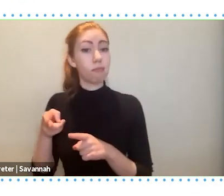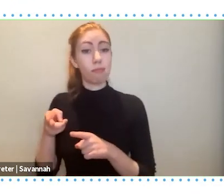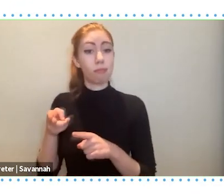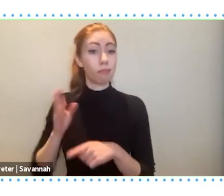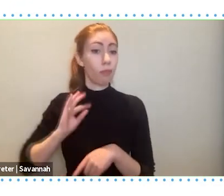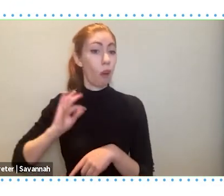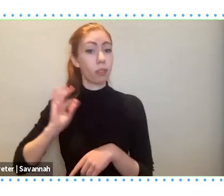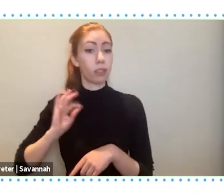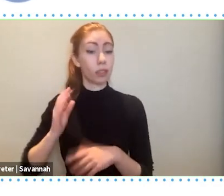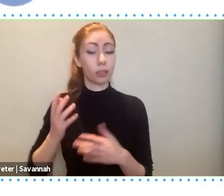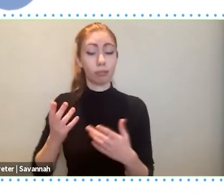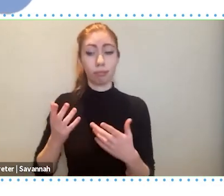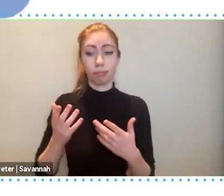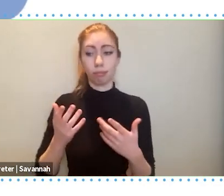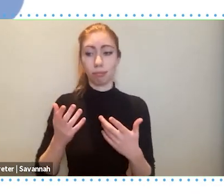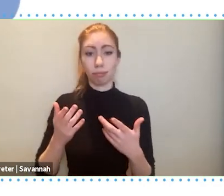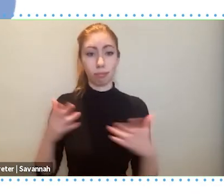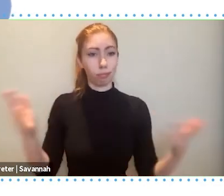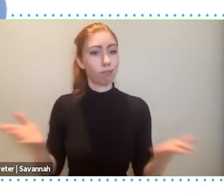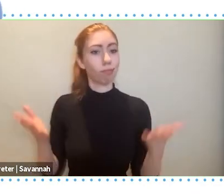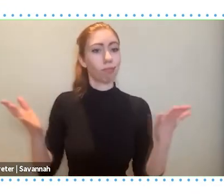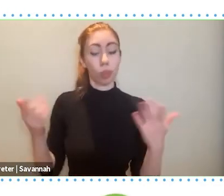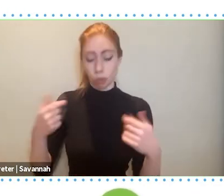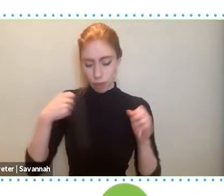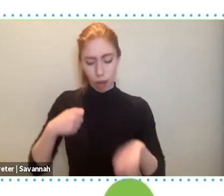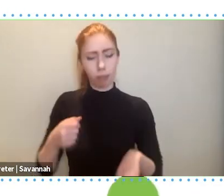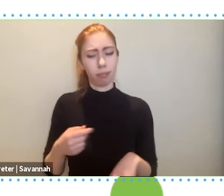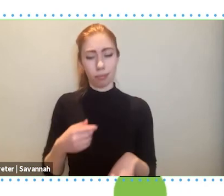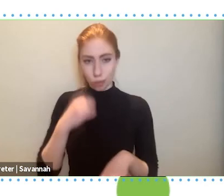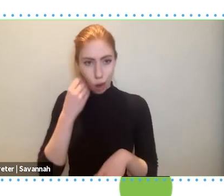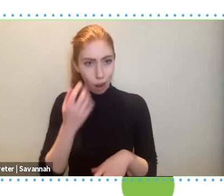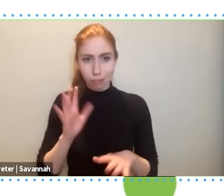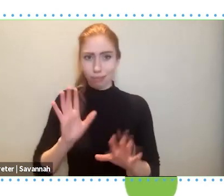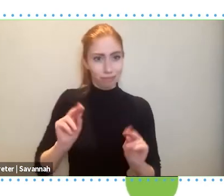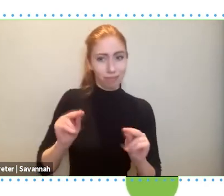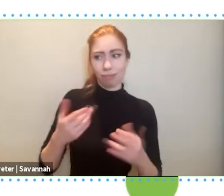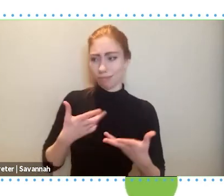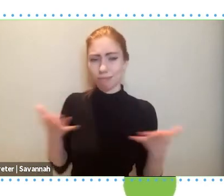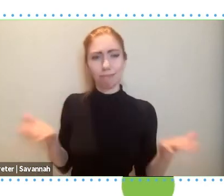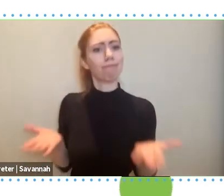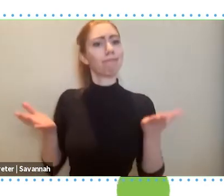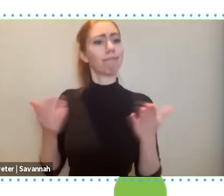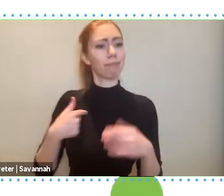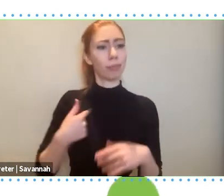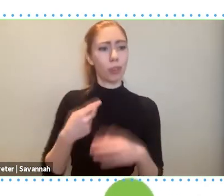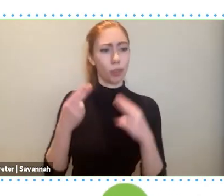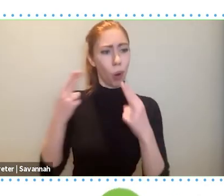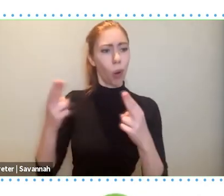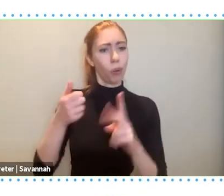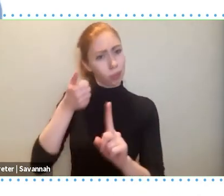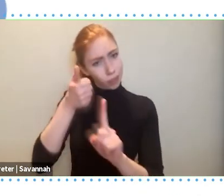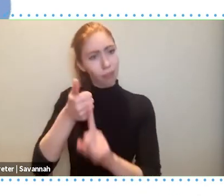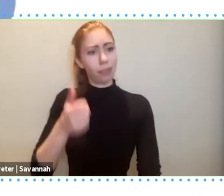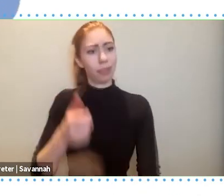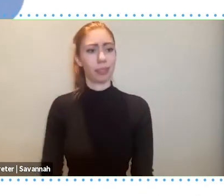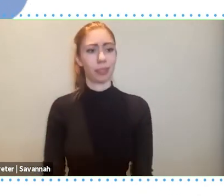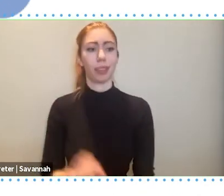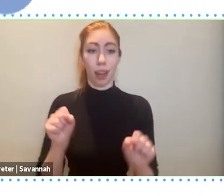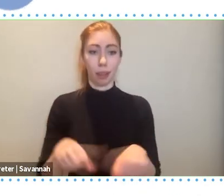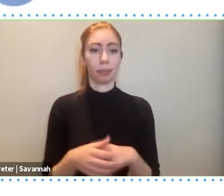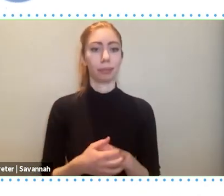please don't be shy, step forward. You can nominate yourself. Line up some friends as well and some good letters, but that